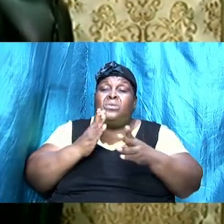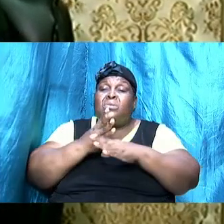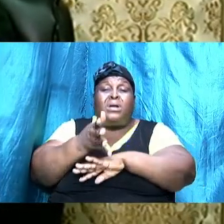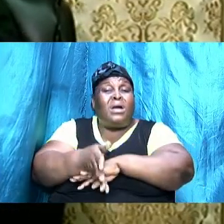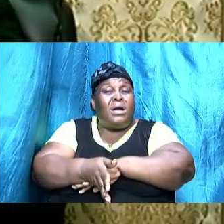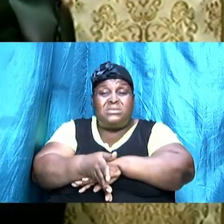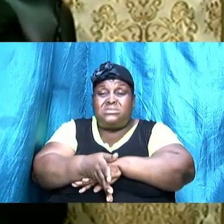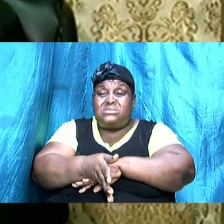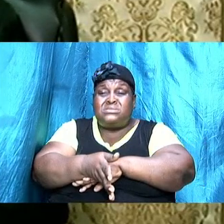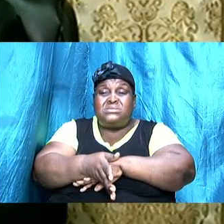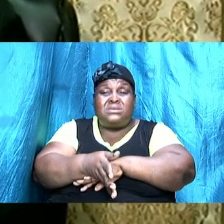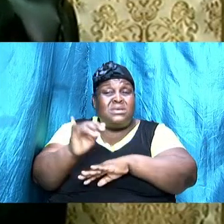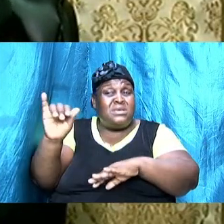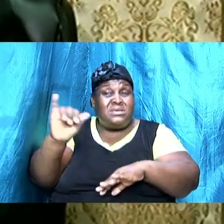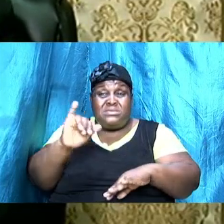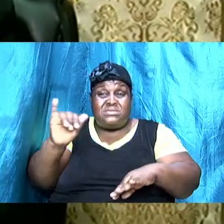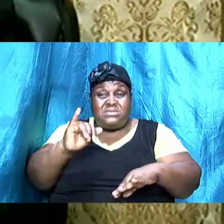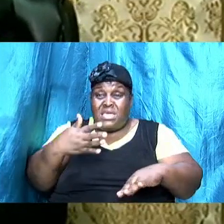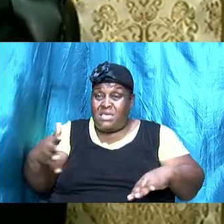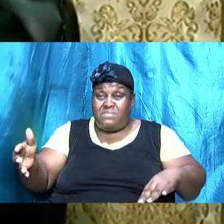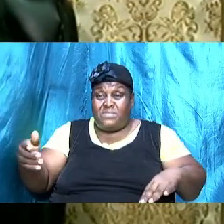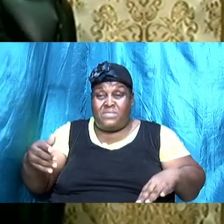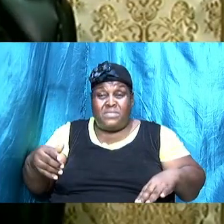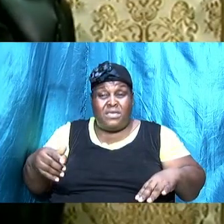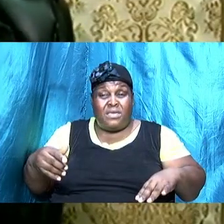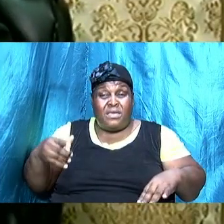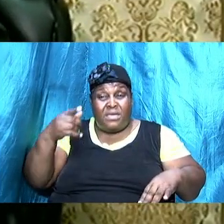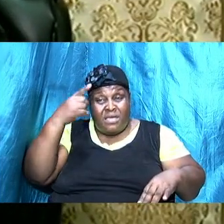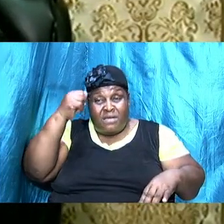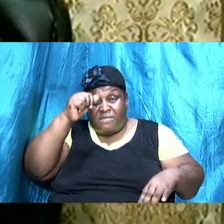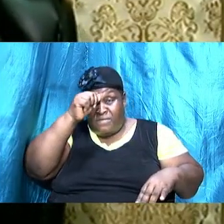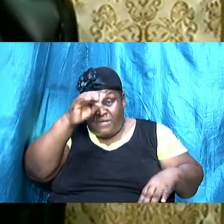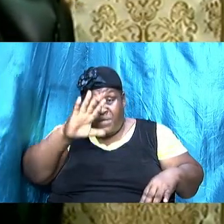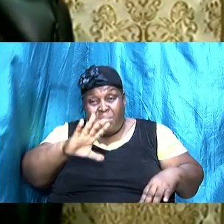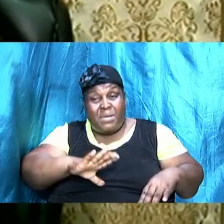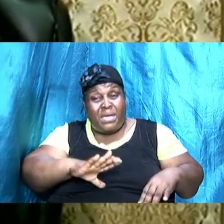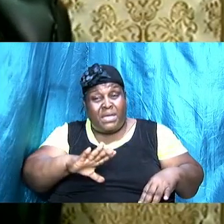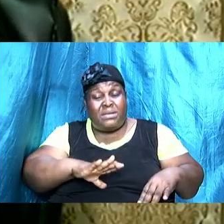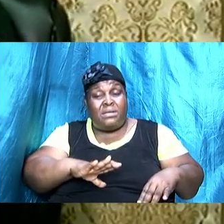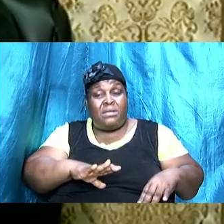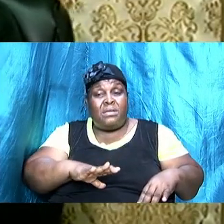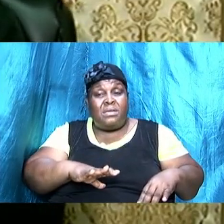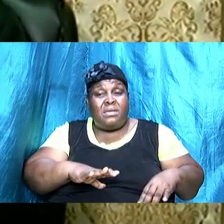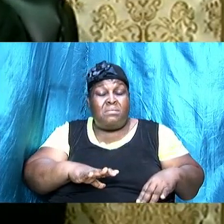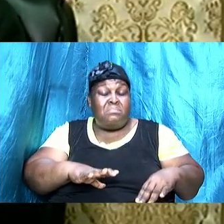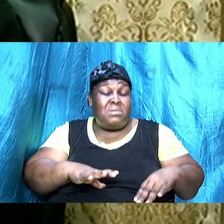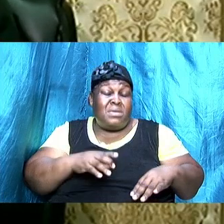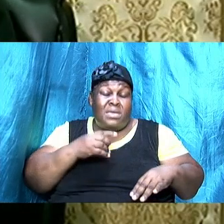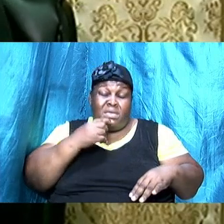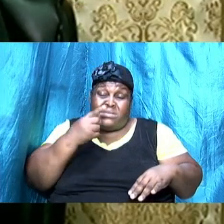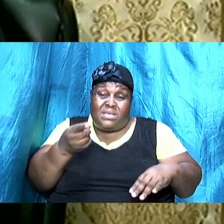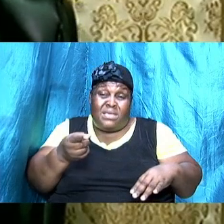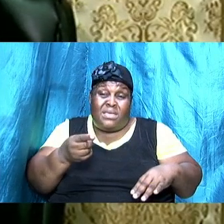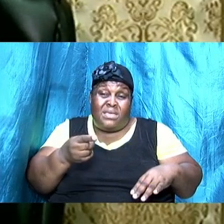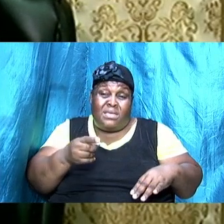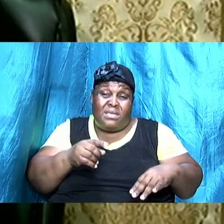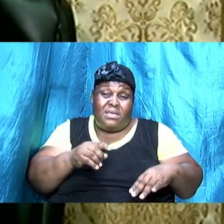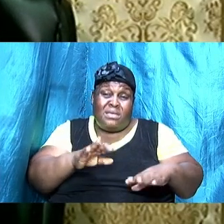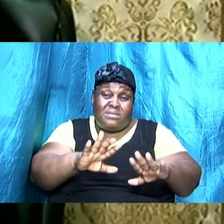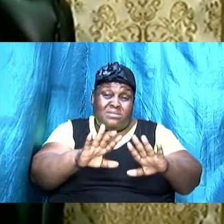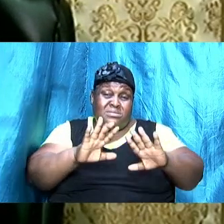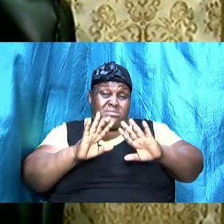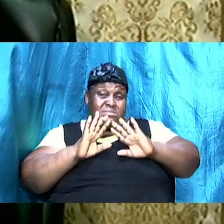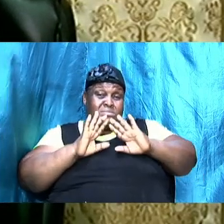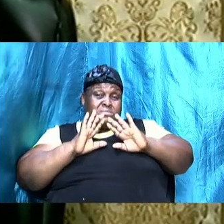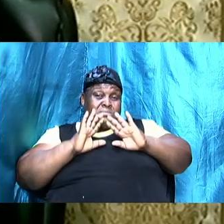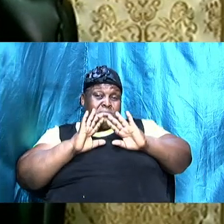might require stepping back, which means to pull apart. It might require stepping back so that there